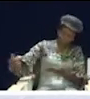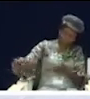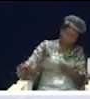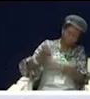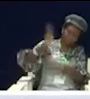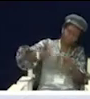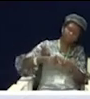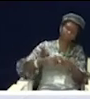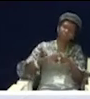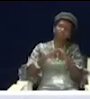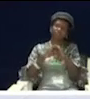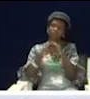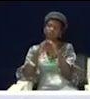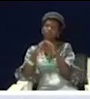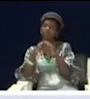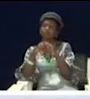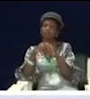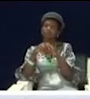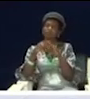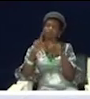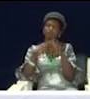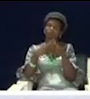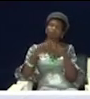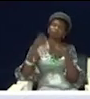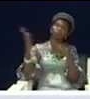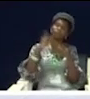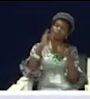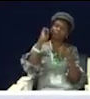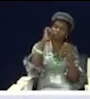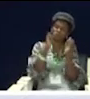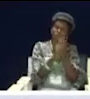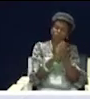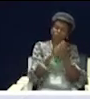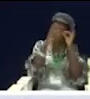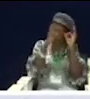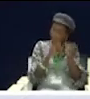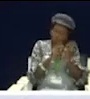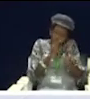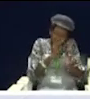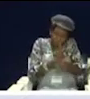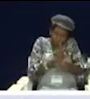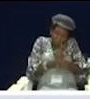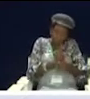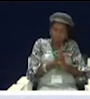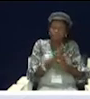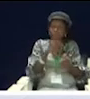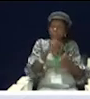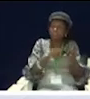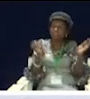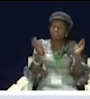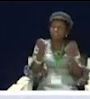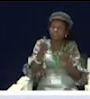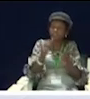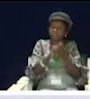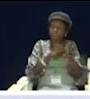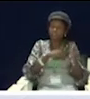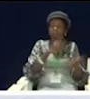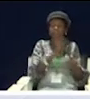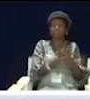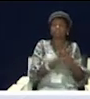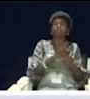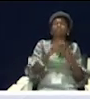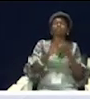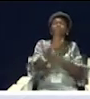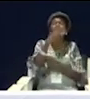Increaseth. And then there is he who decides, no, I'm going to keep the little I have, and God says that